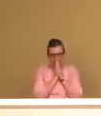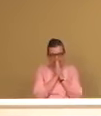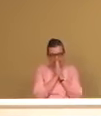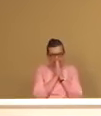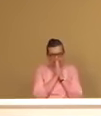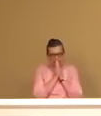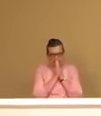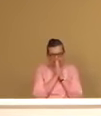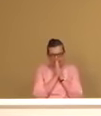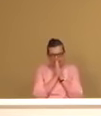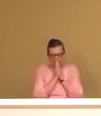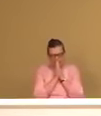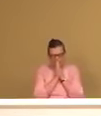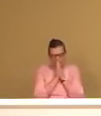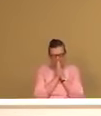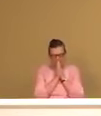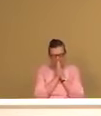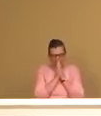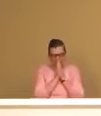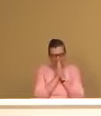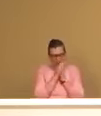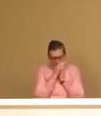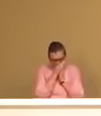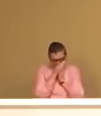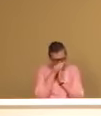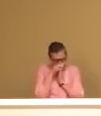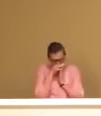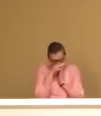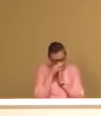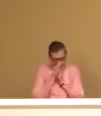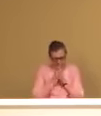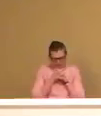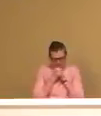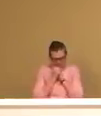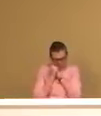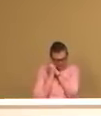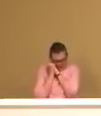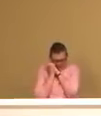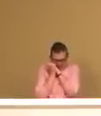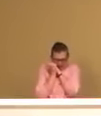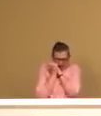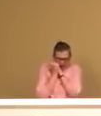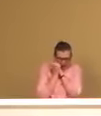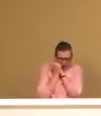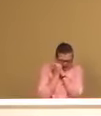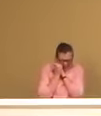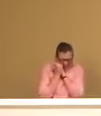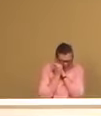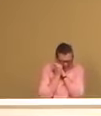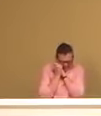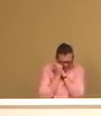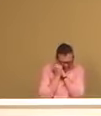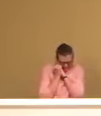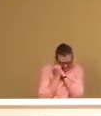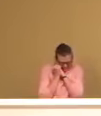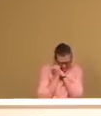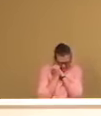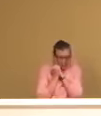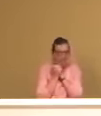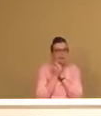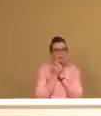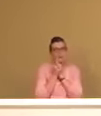now, God. By the authority of the name of Jesus, let healing take place right now, God. Lord, we give you glory, God. Let